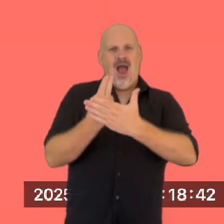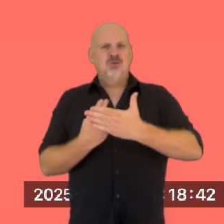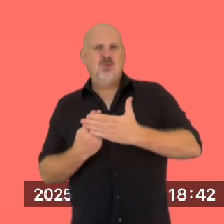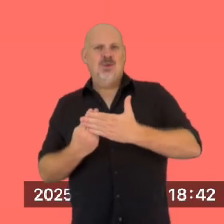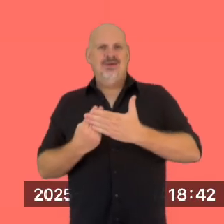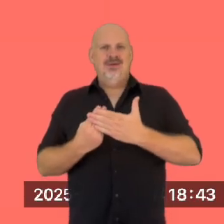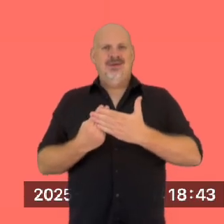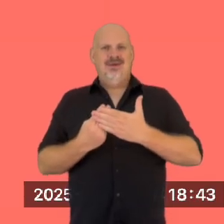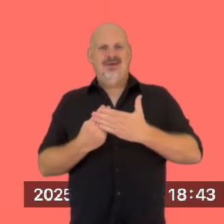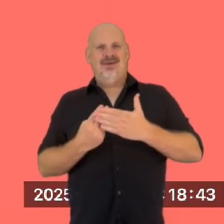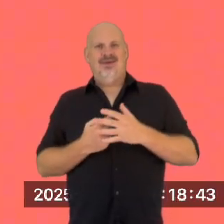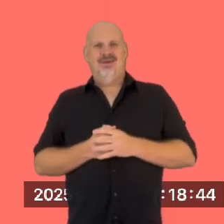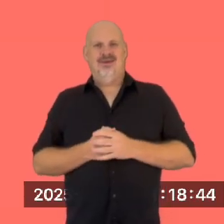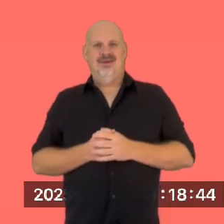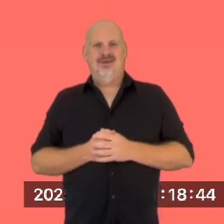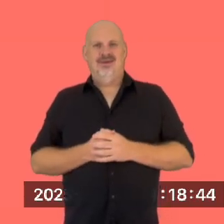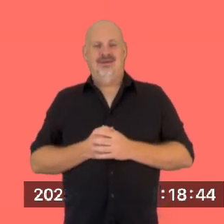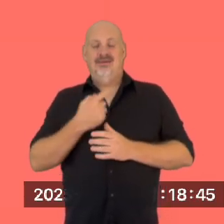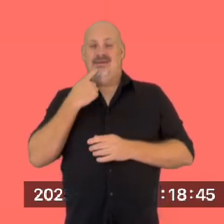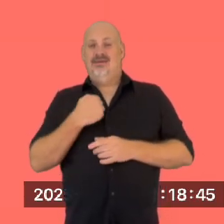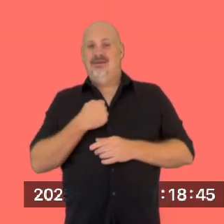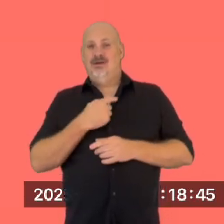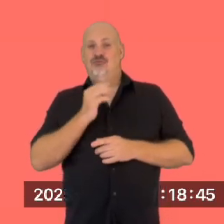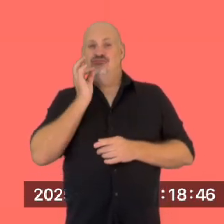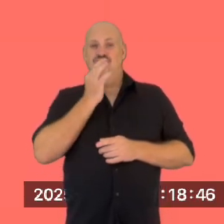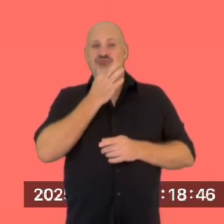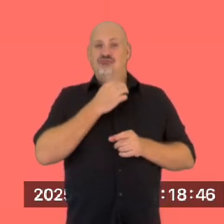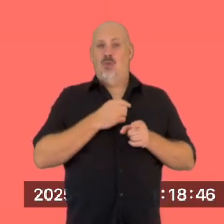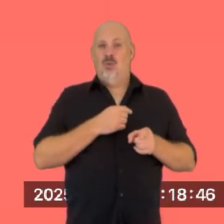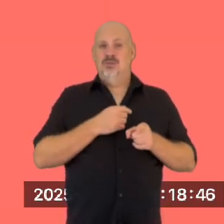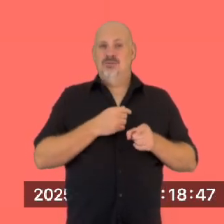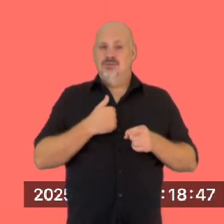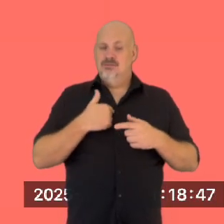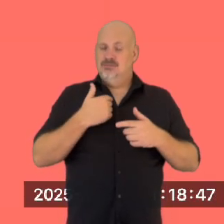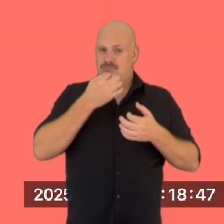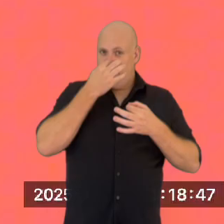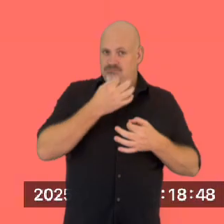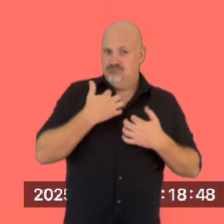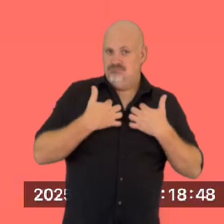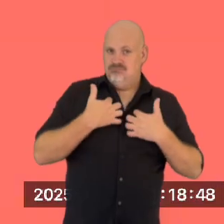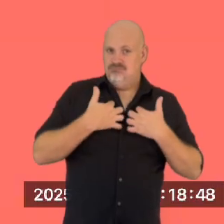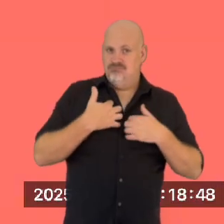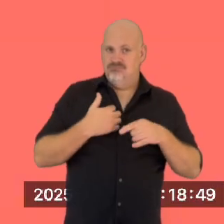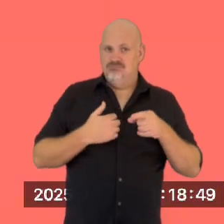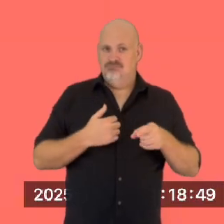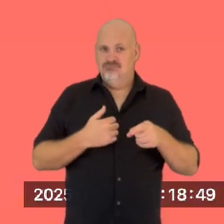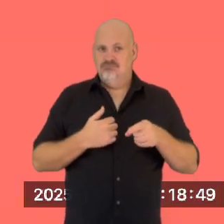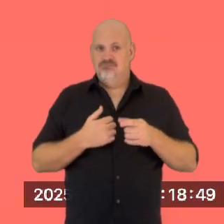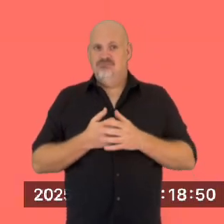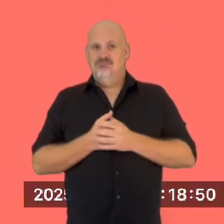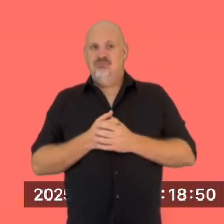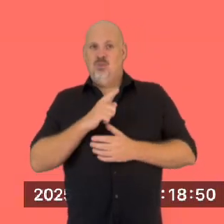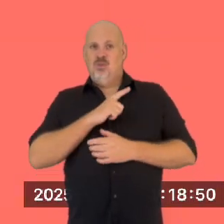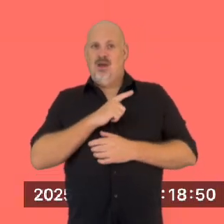a little bit almost cartoon in one sense. And I think my interest in roses,